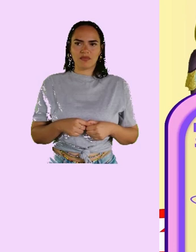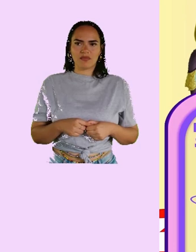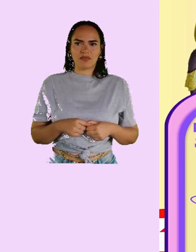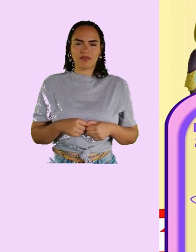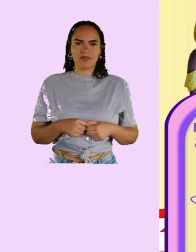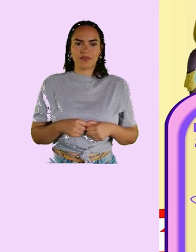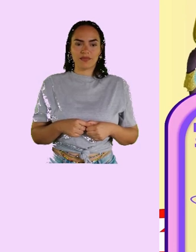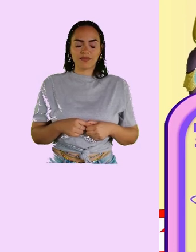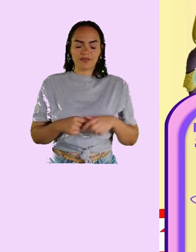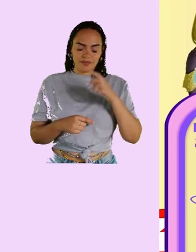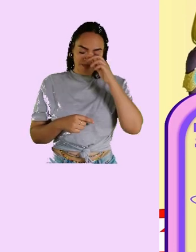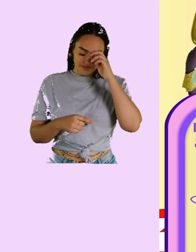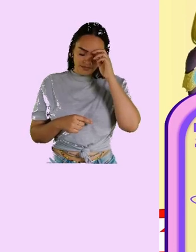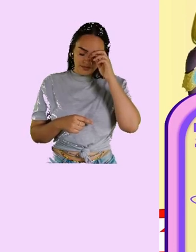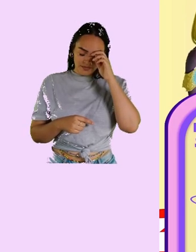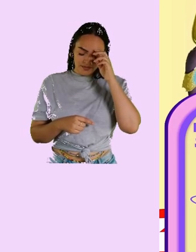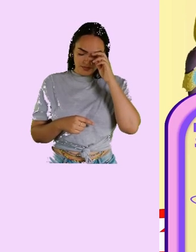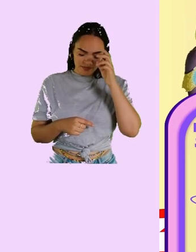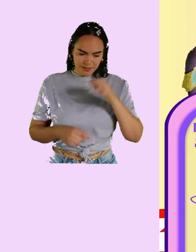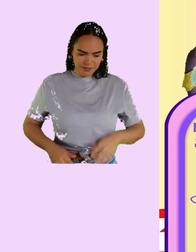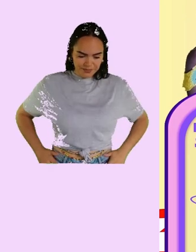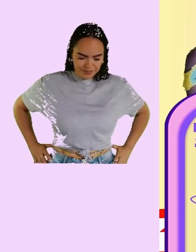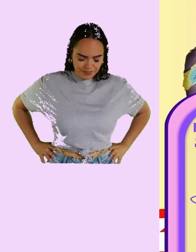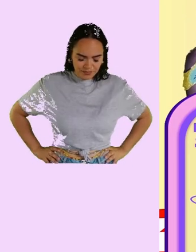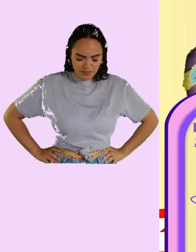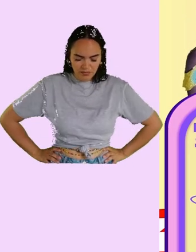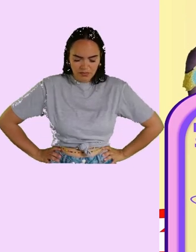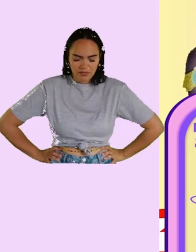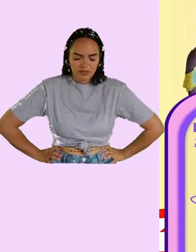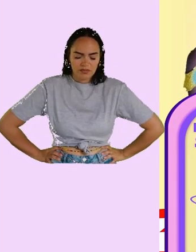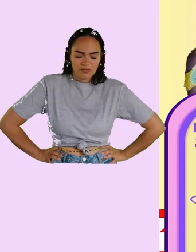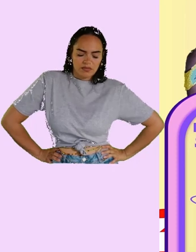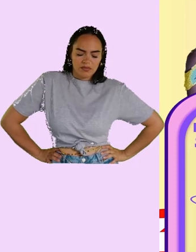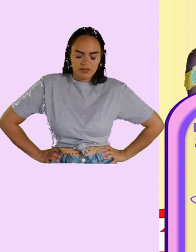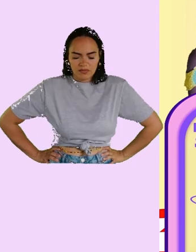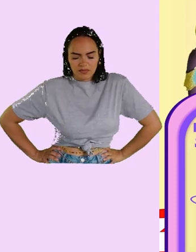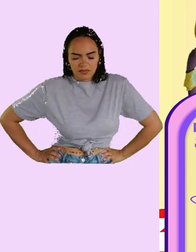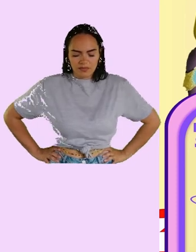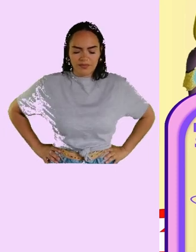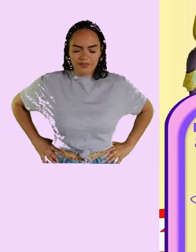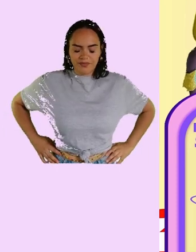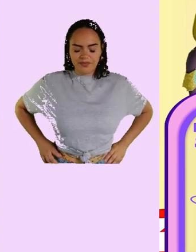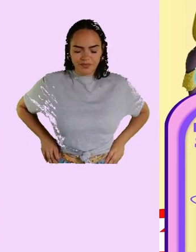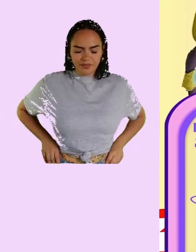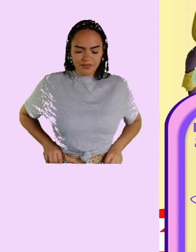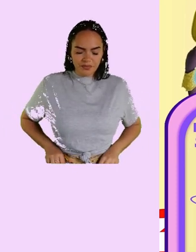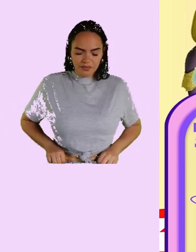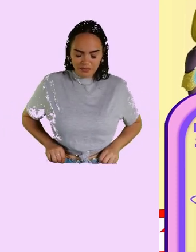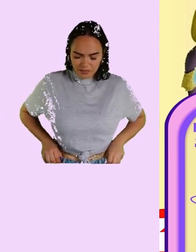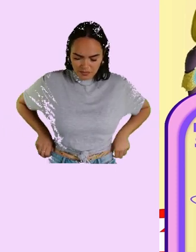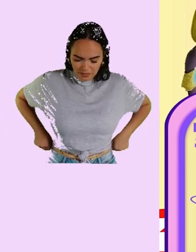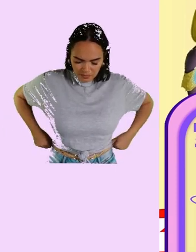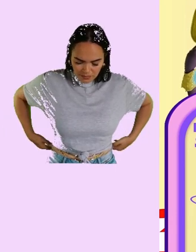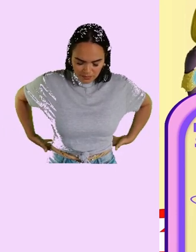Let's take a walk down memory lane. The next round is a series of questions about our shared Samiir personal memories. For all our